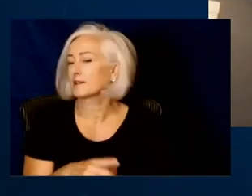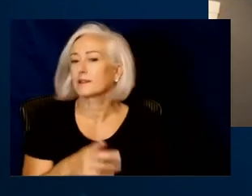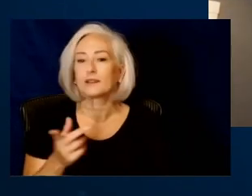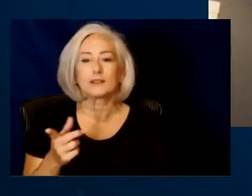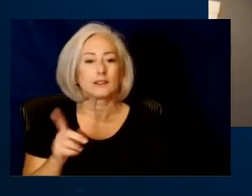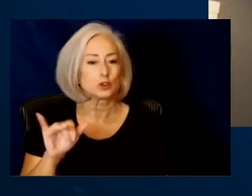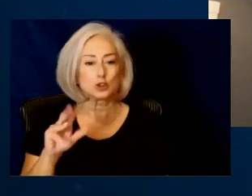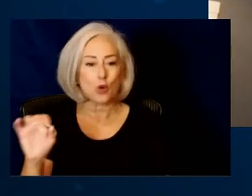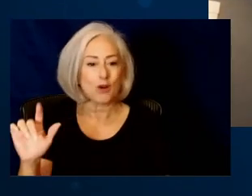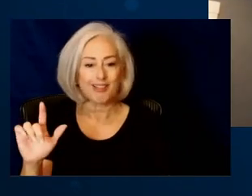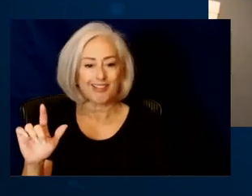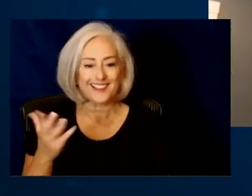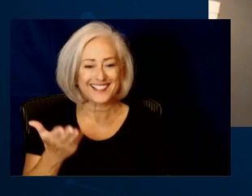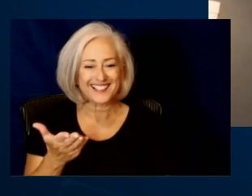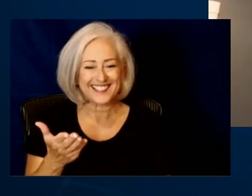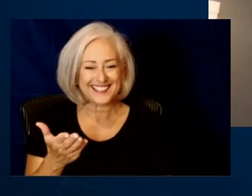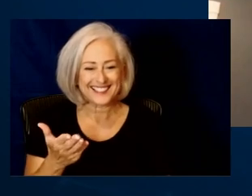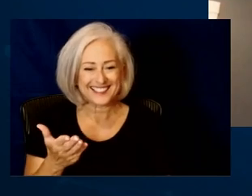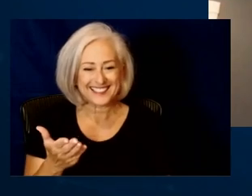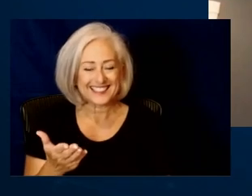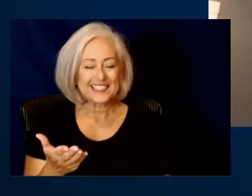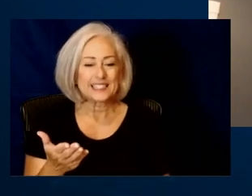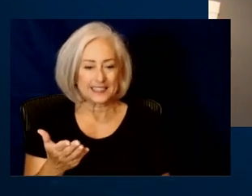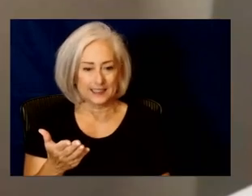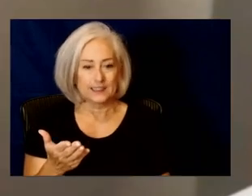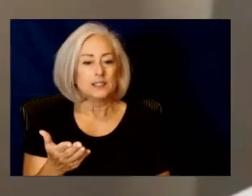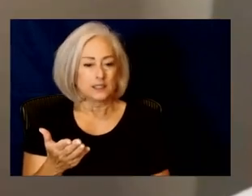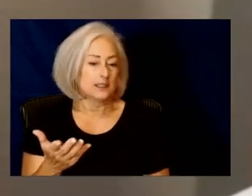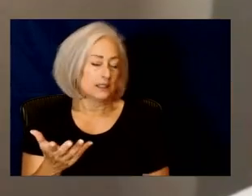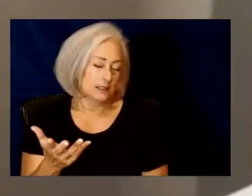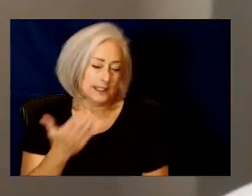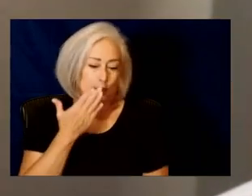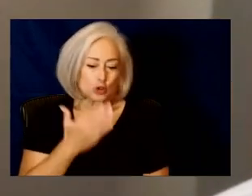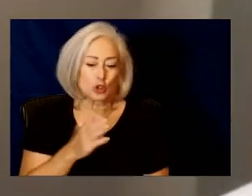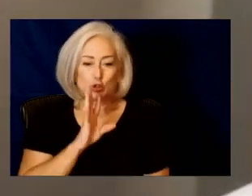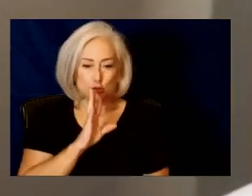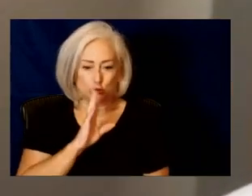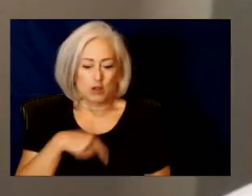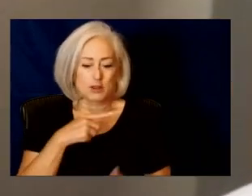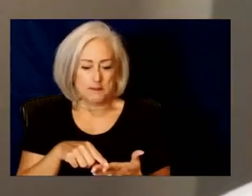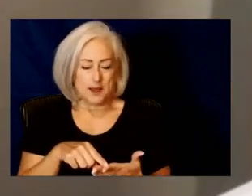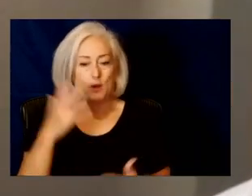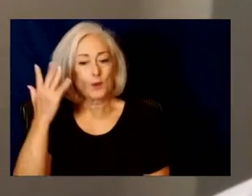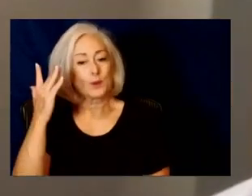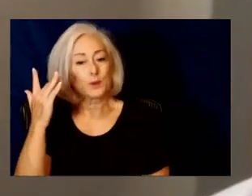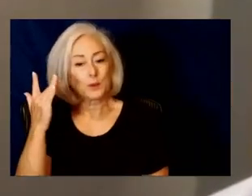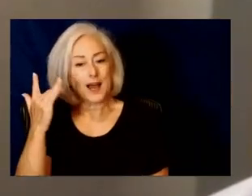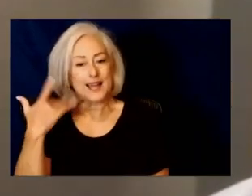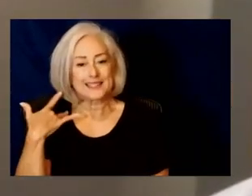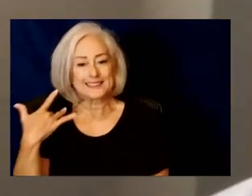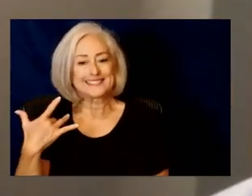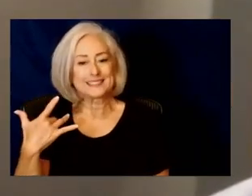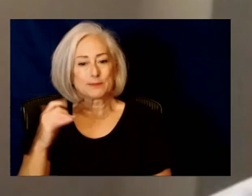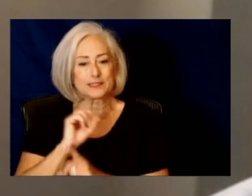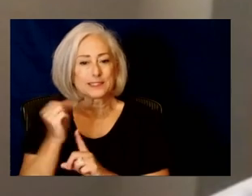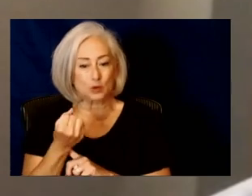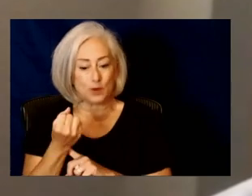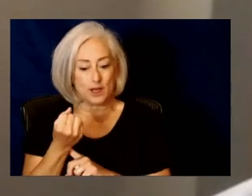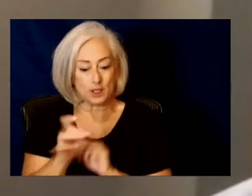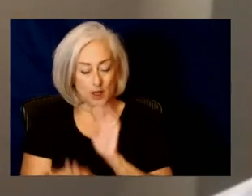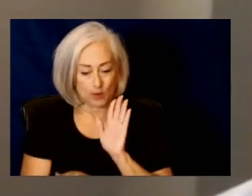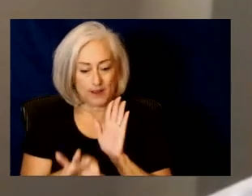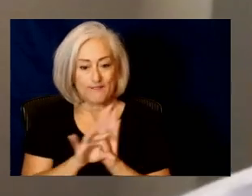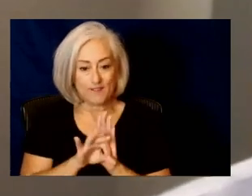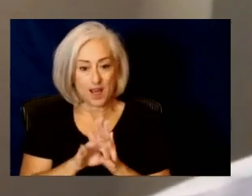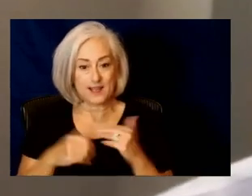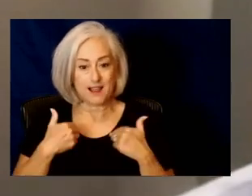Go ahead, Joel. Yeah, I was just going to say it's a relevant thing to talk about, because we often do have, you know, the typical scenario would be that we find a lung nodule, which is